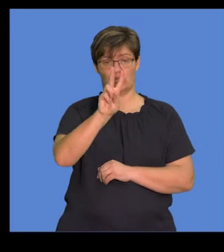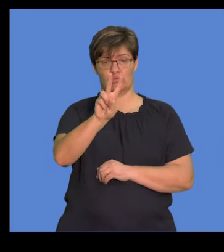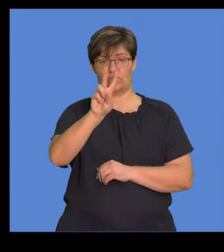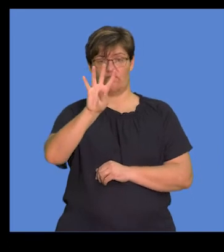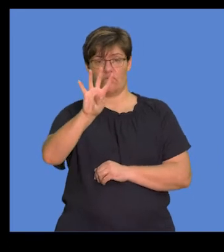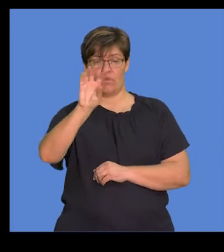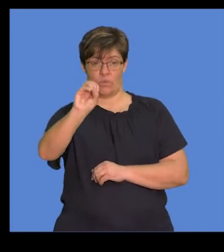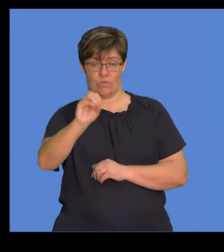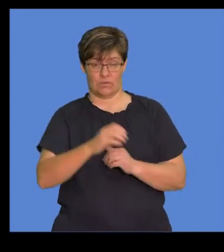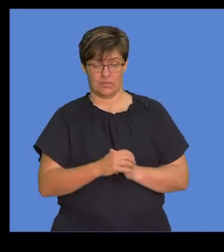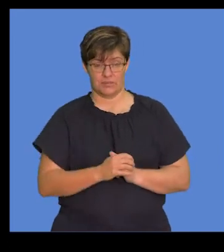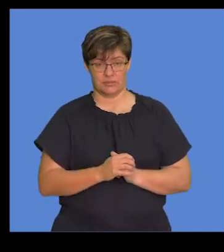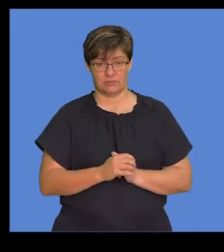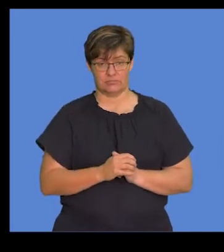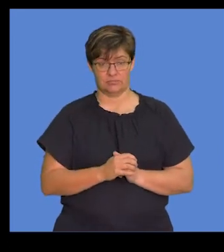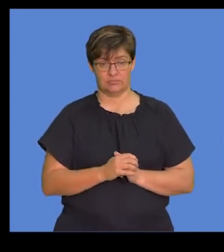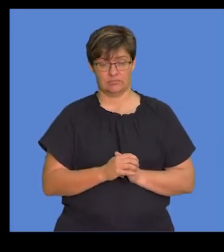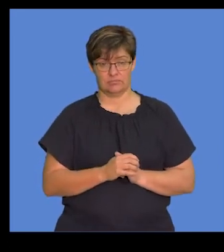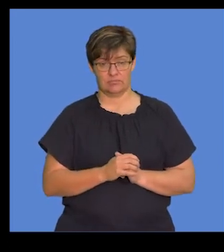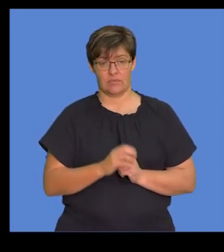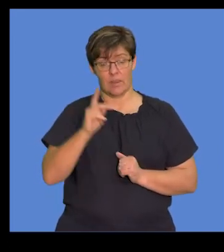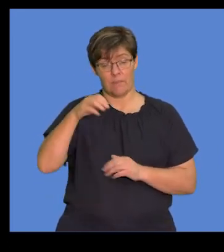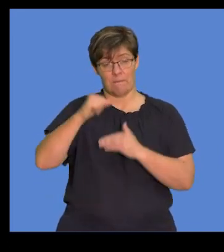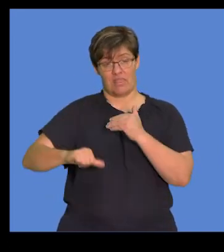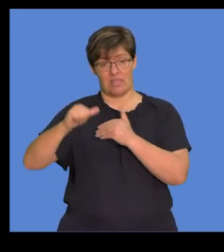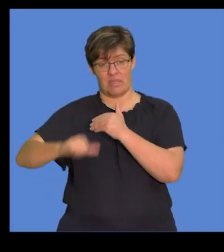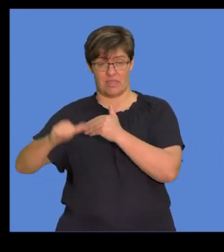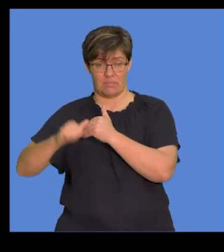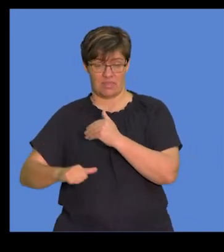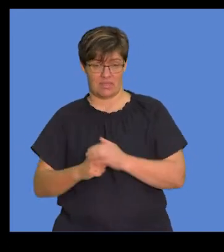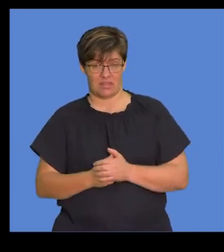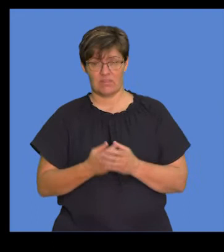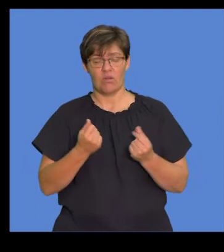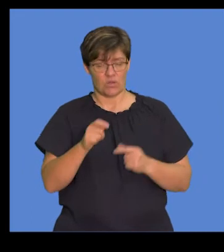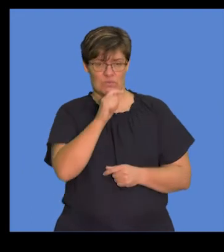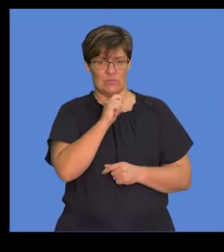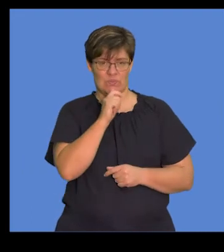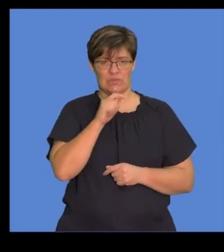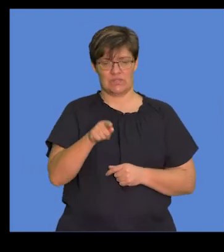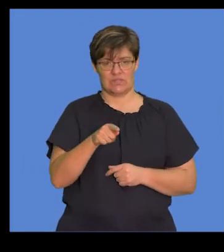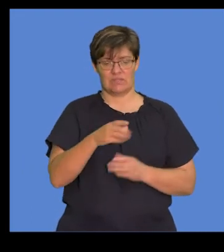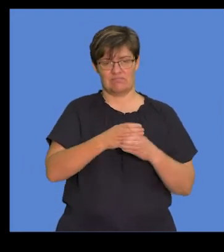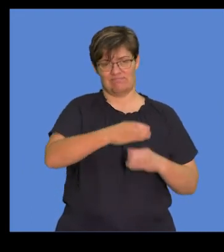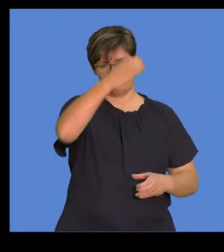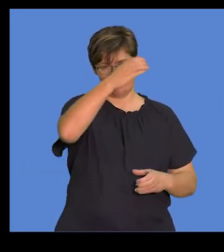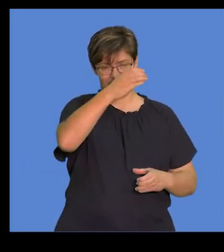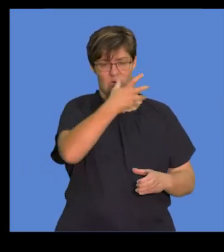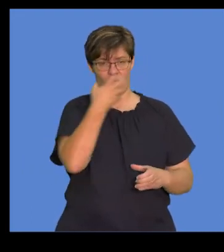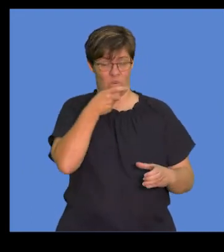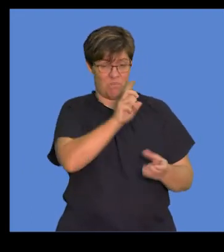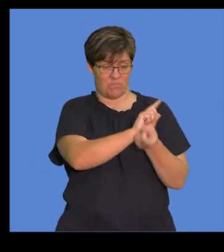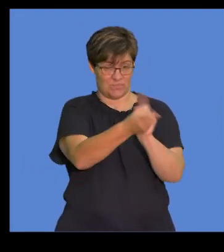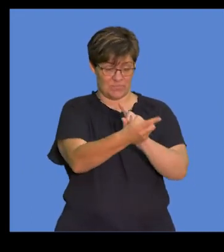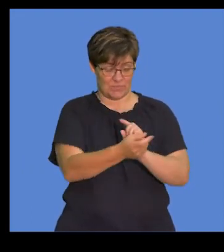rands. Okay, it's 240 rands per month. So that's the cost of using the